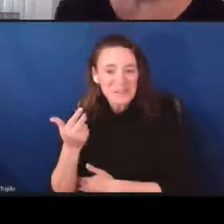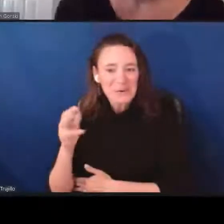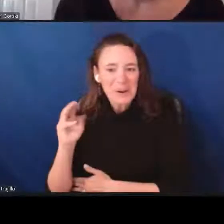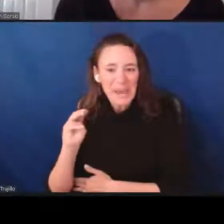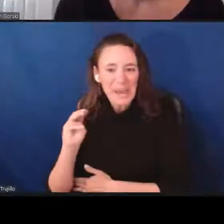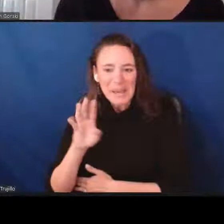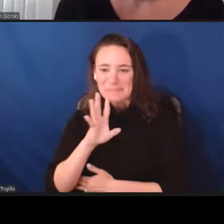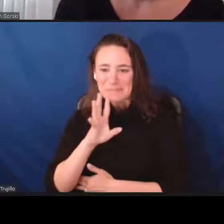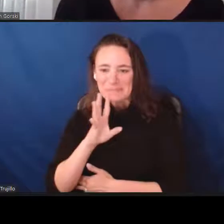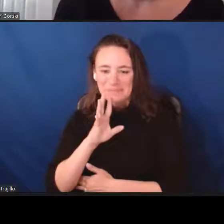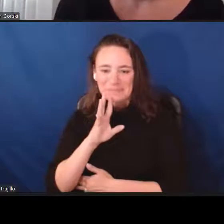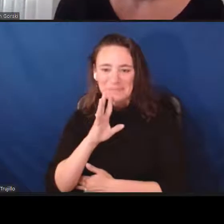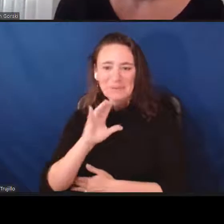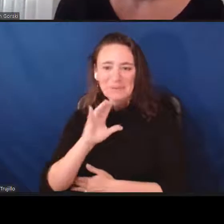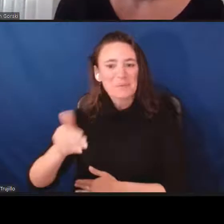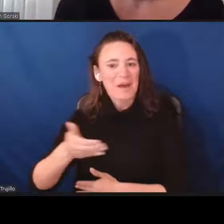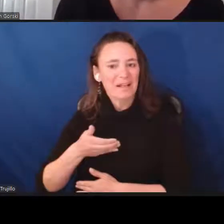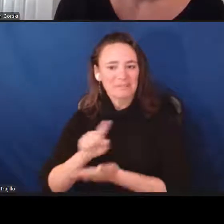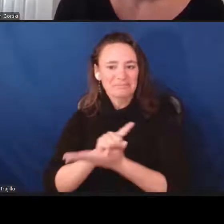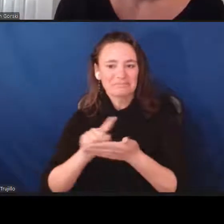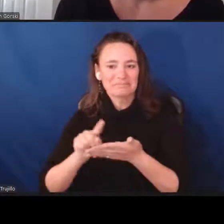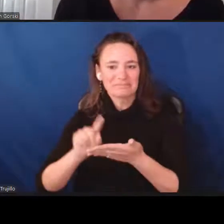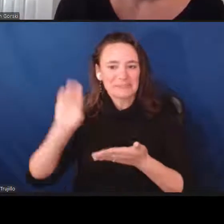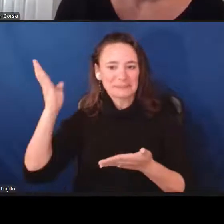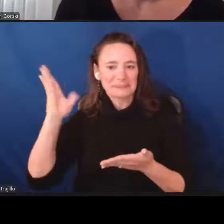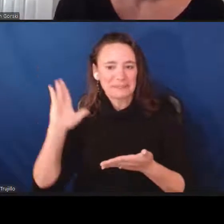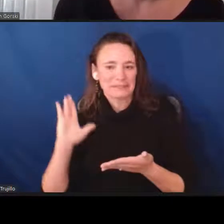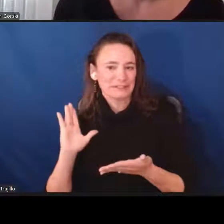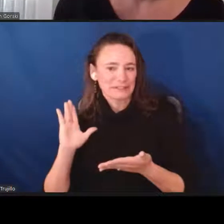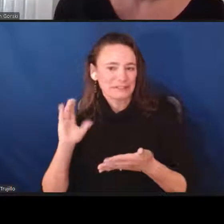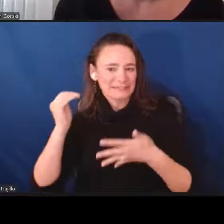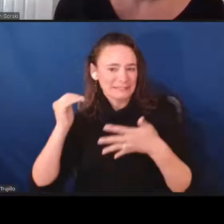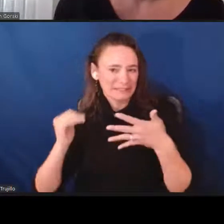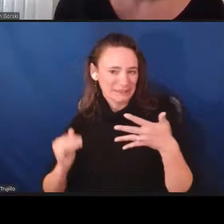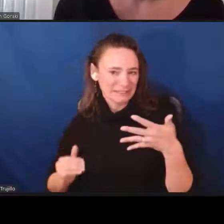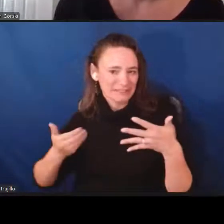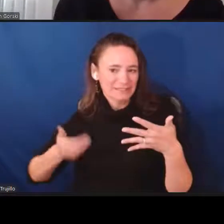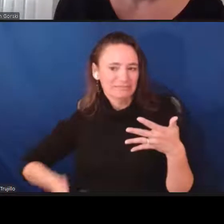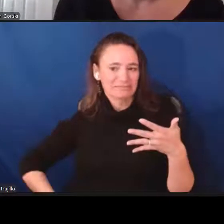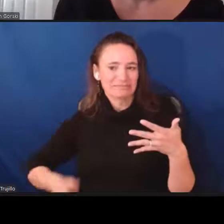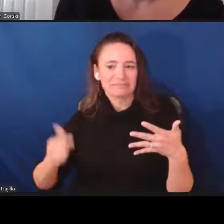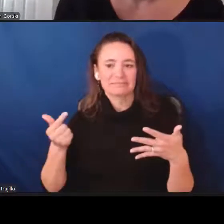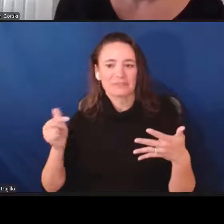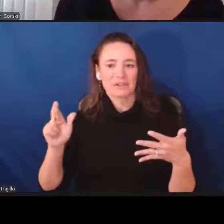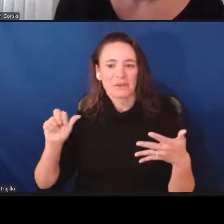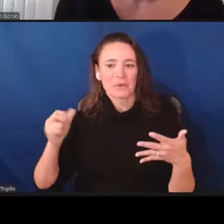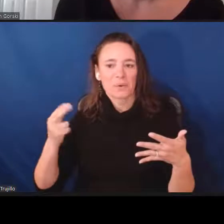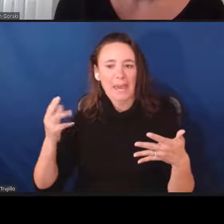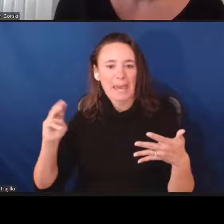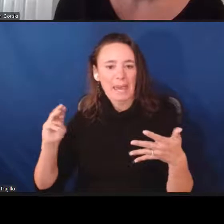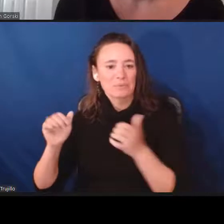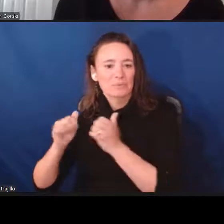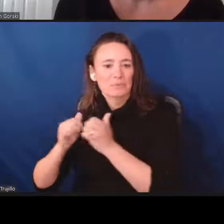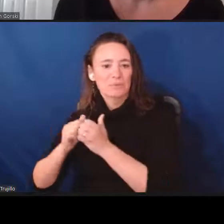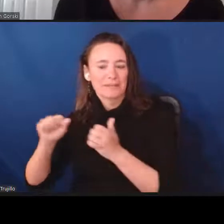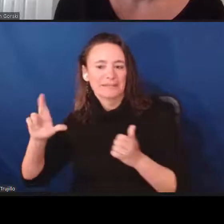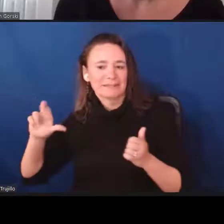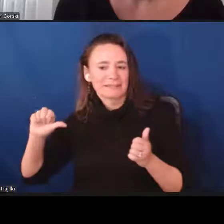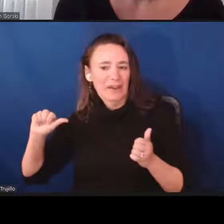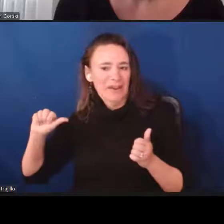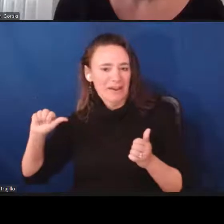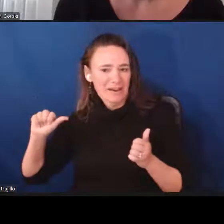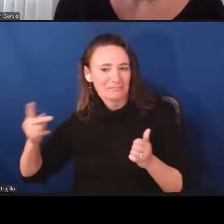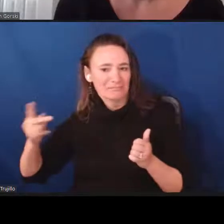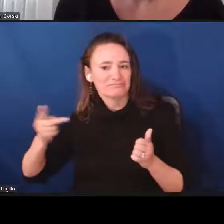This week's speaker series. I am Graham, along with my co-host Sarah, and this week we'll be talking